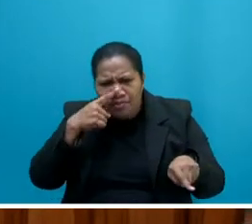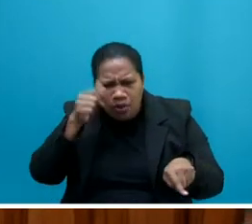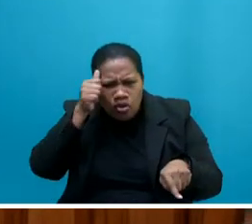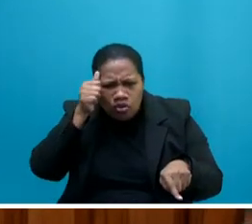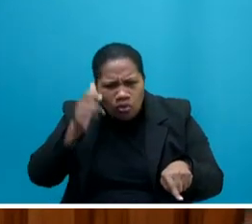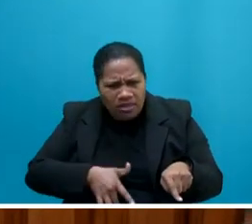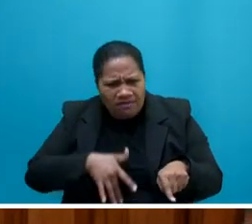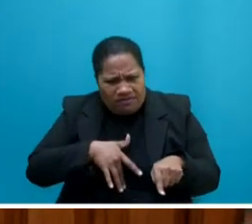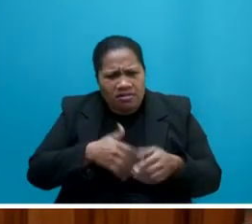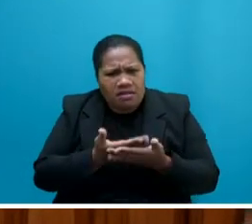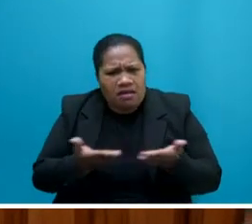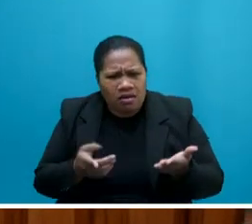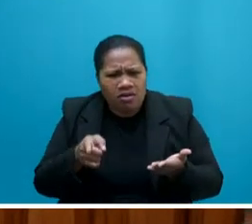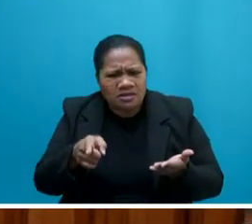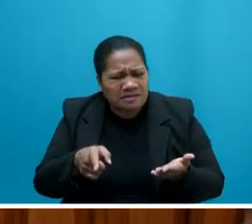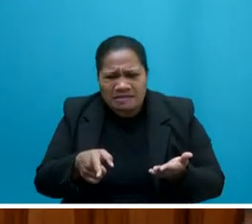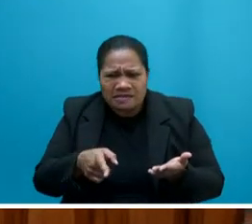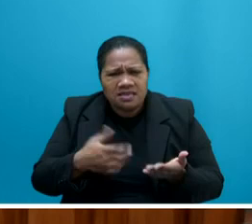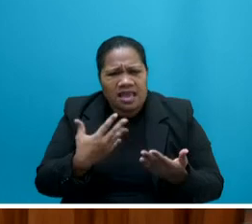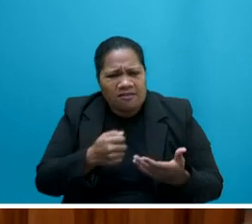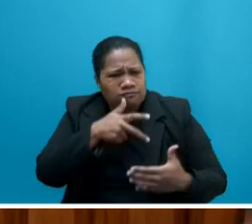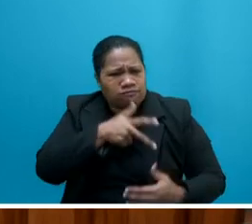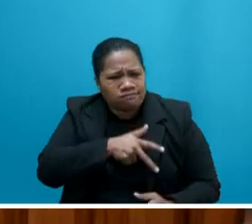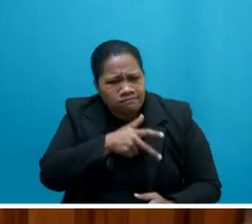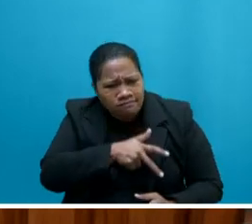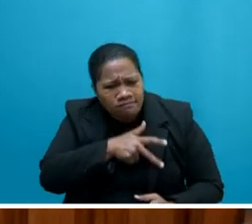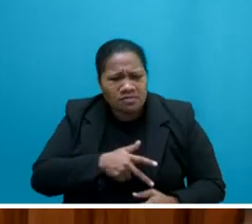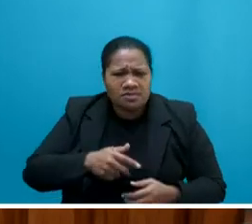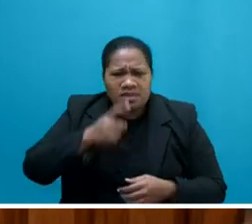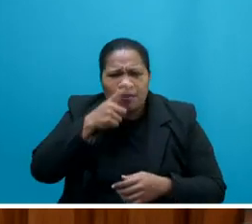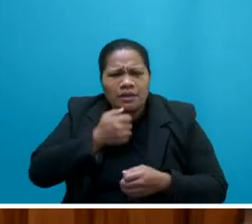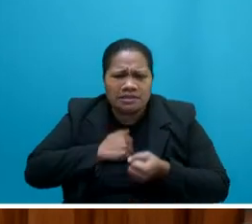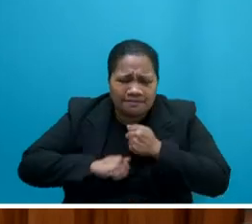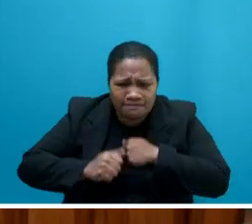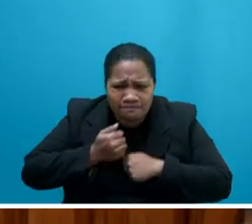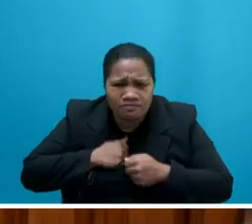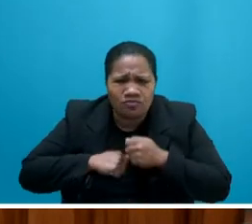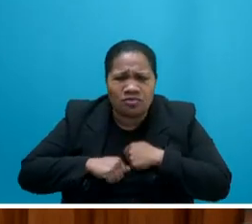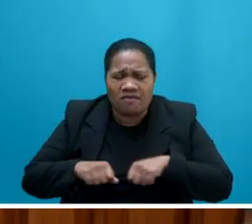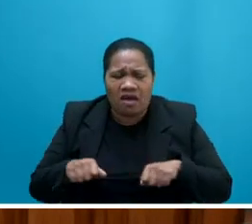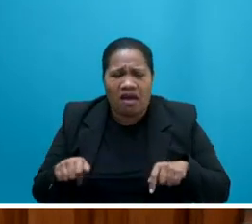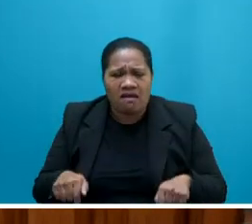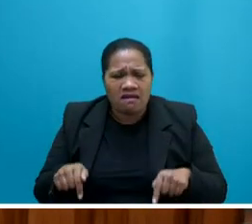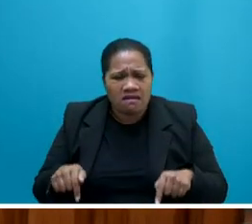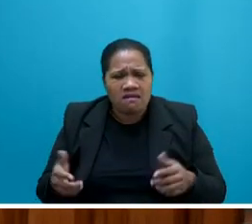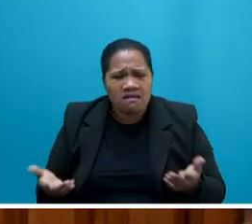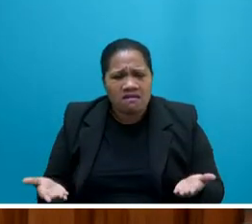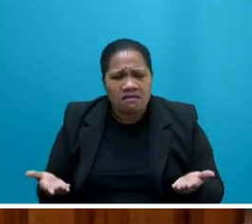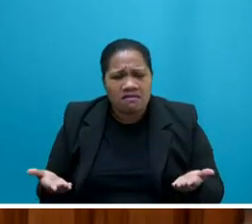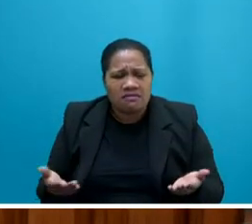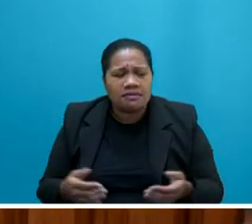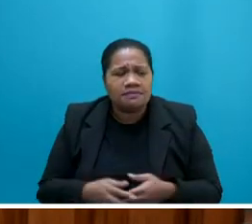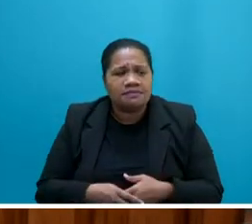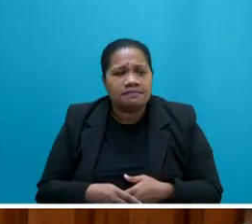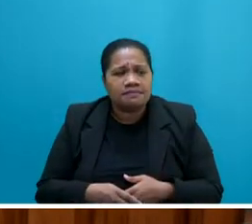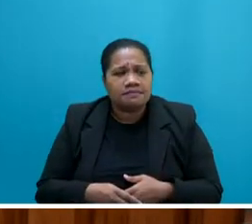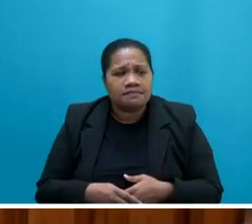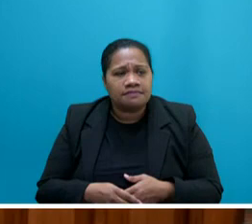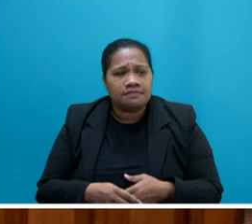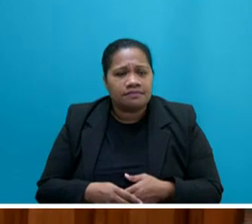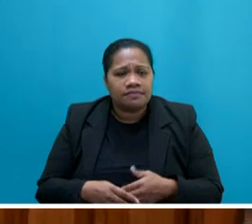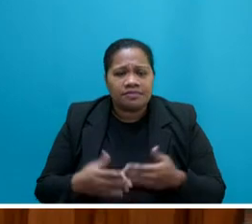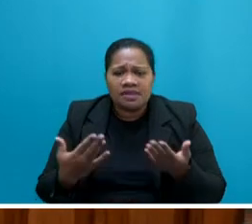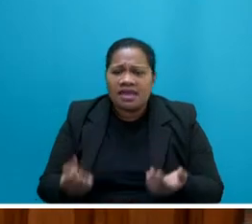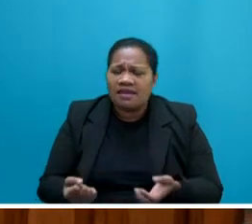let me cite some examples of the pain and sufferings in this House. Number one, lack of funds for